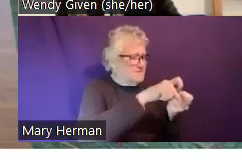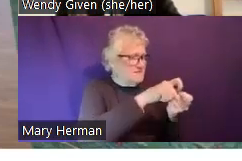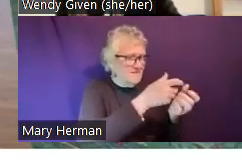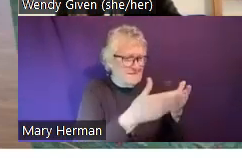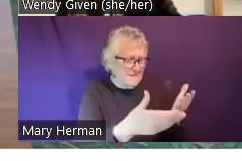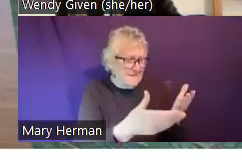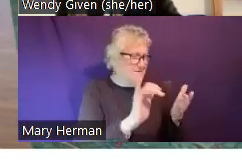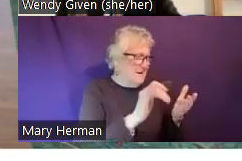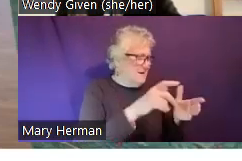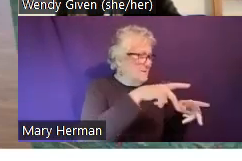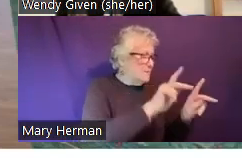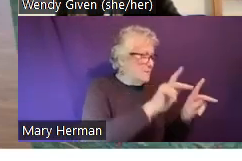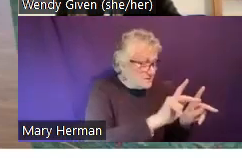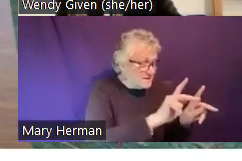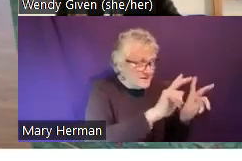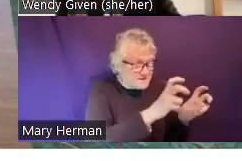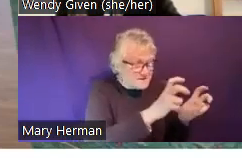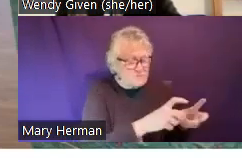coordination with the